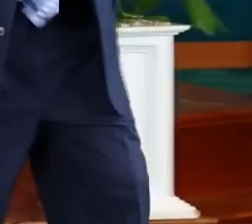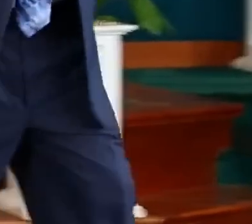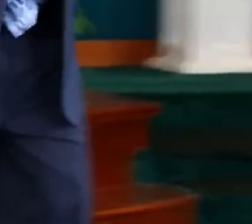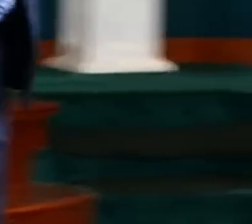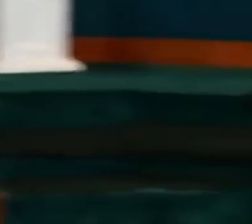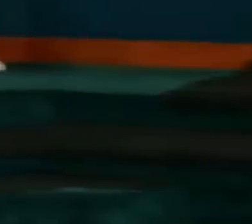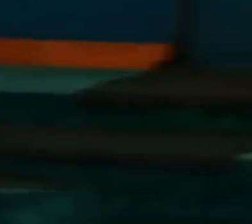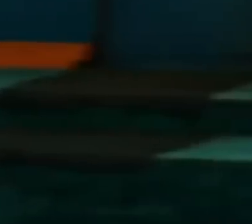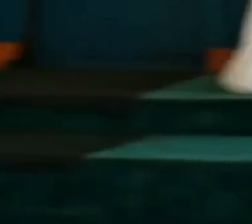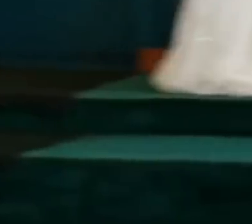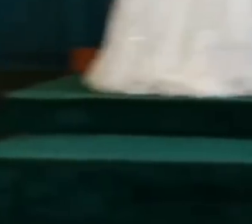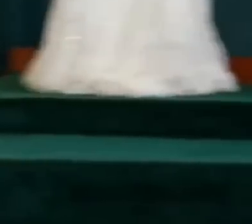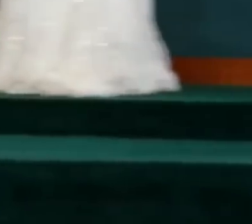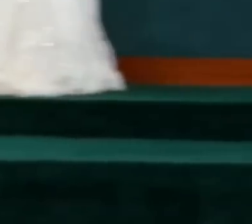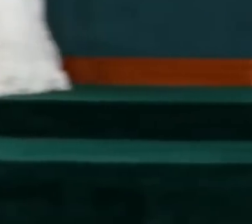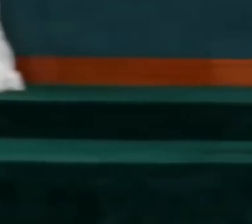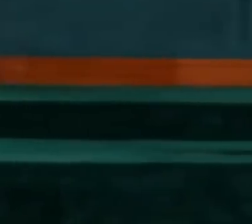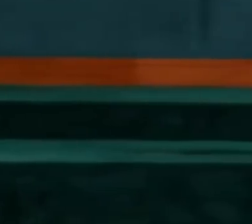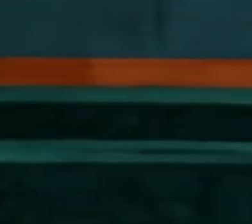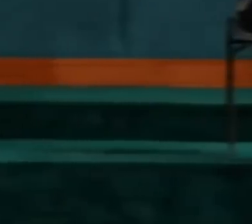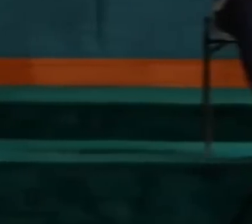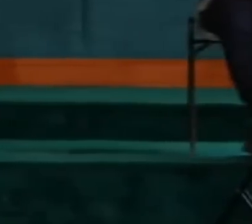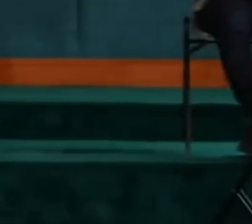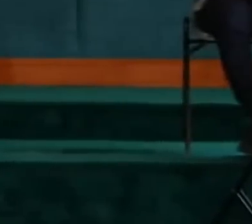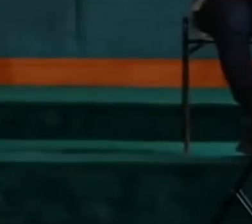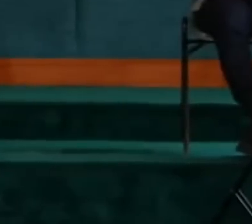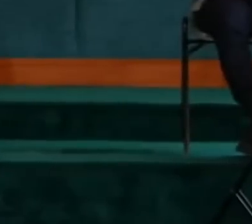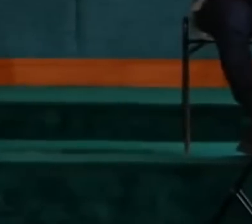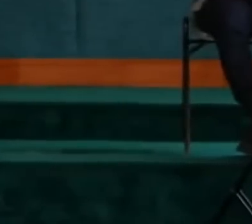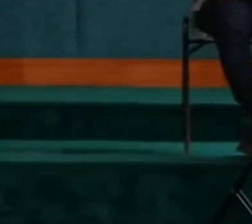So I'm going to tell you something now. Jesus is the seal opener.